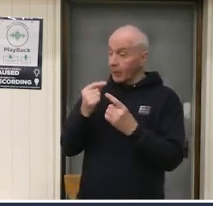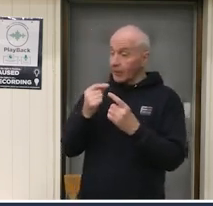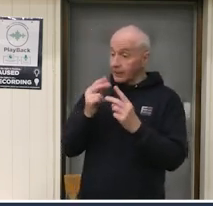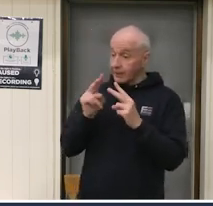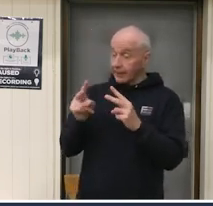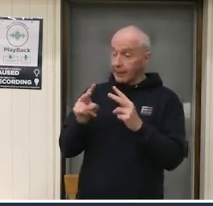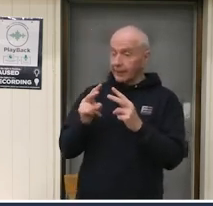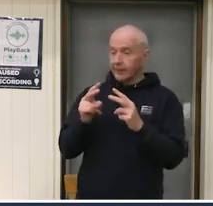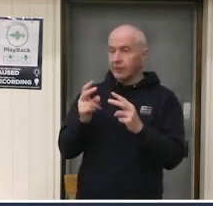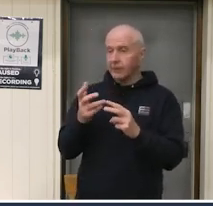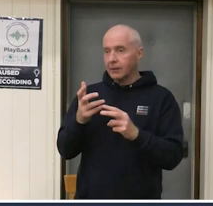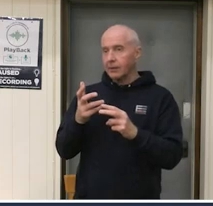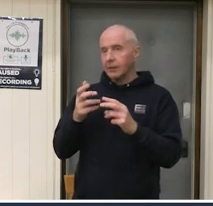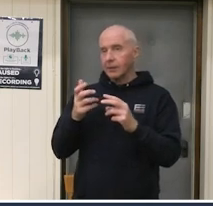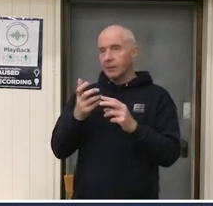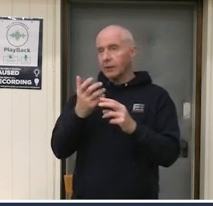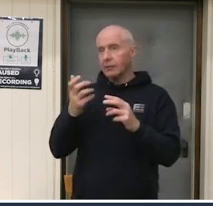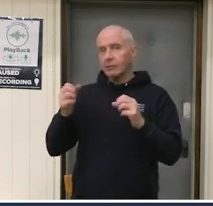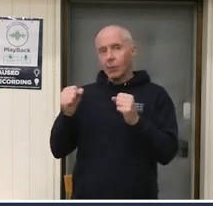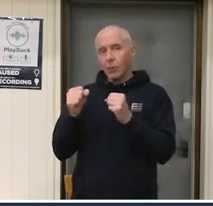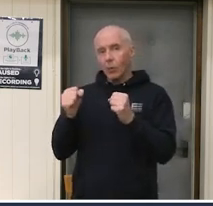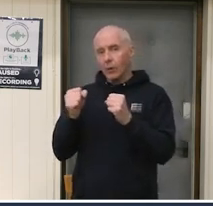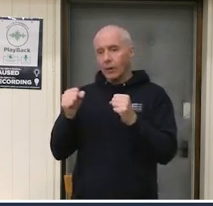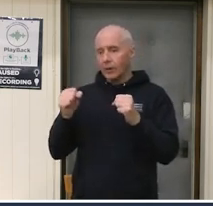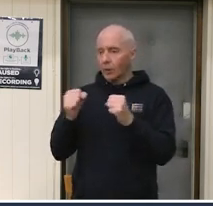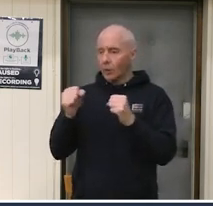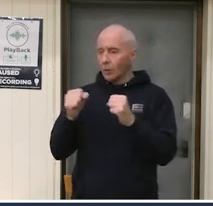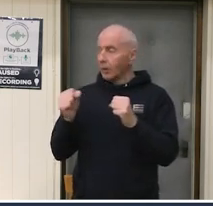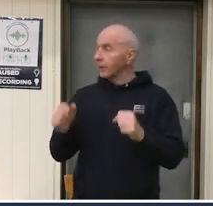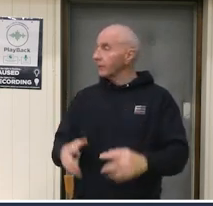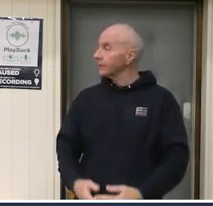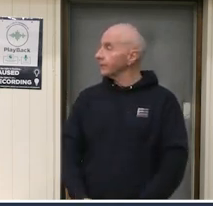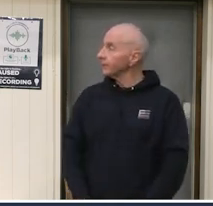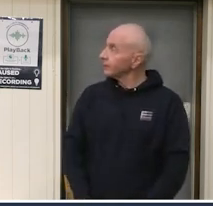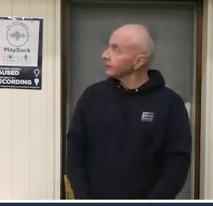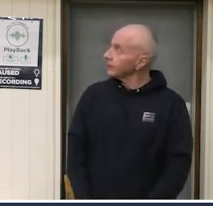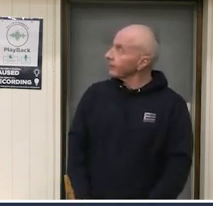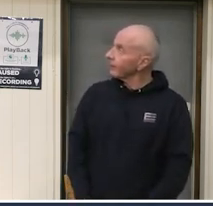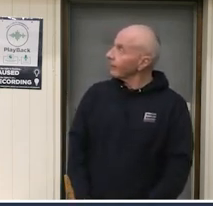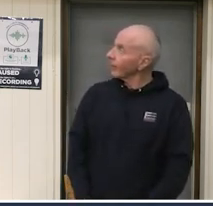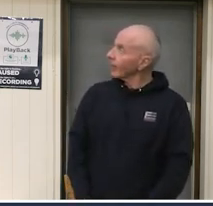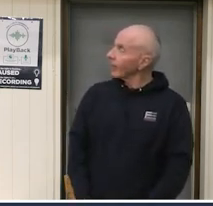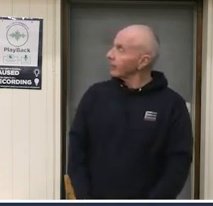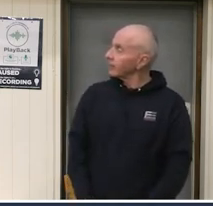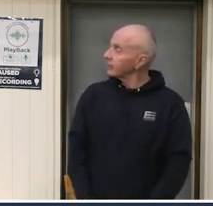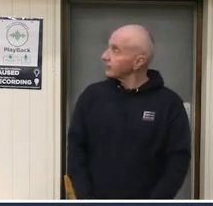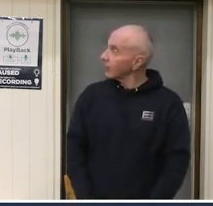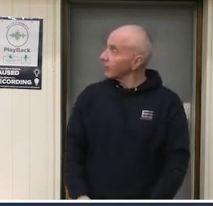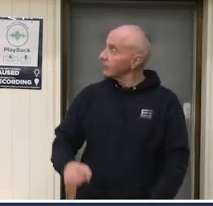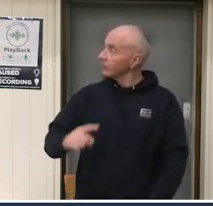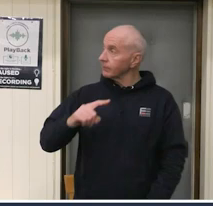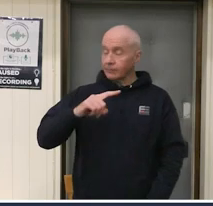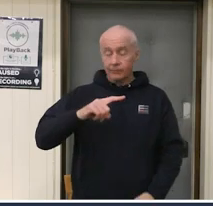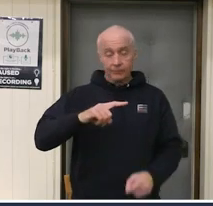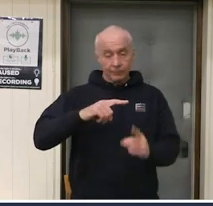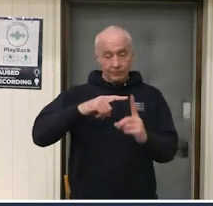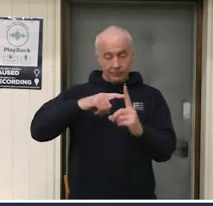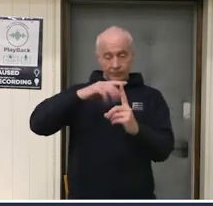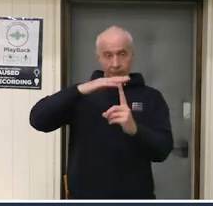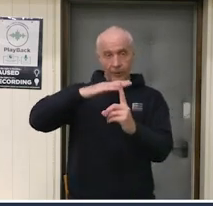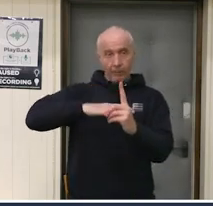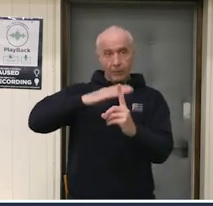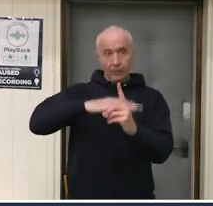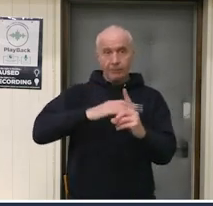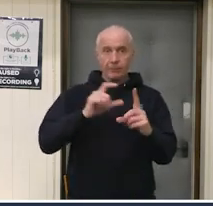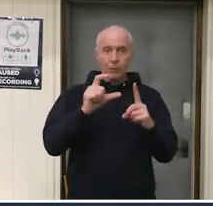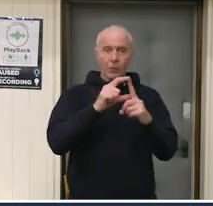stuff, right? Okay, so what you've got here at the bottom is what we call the